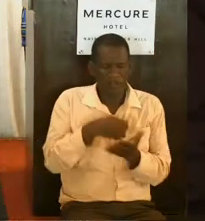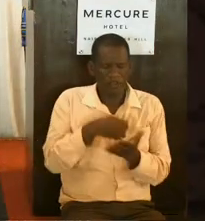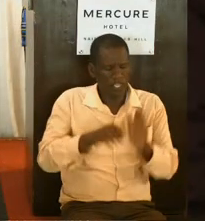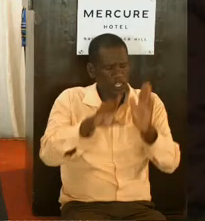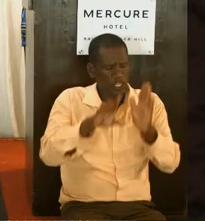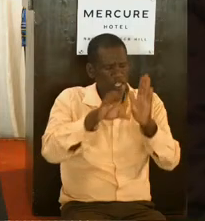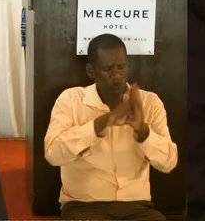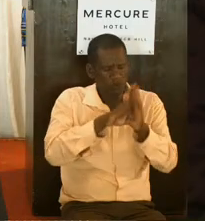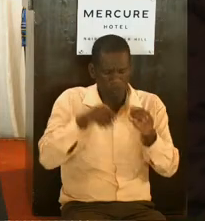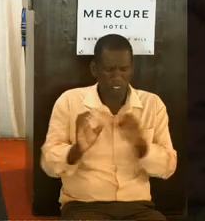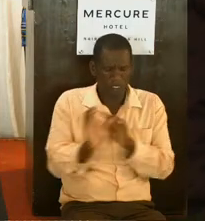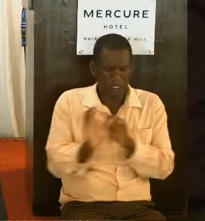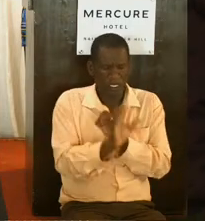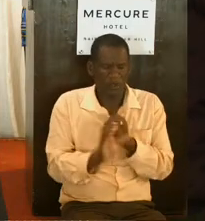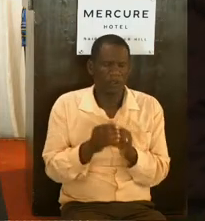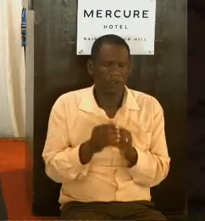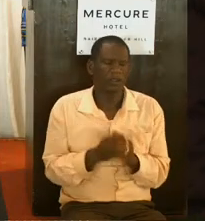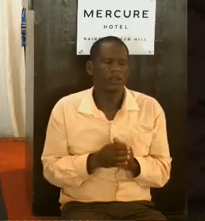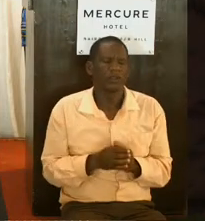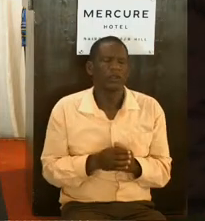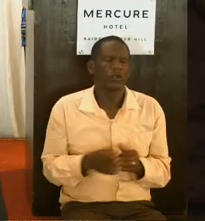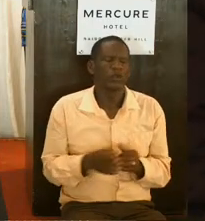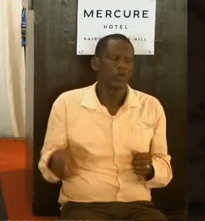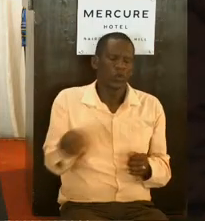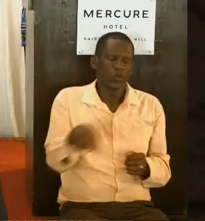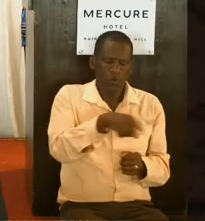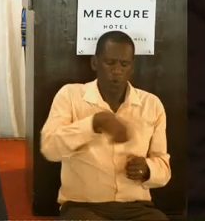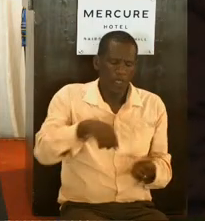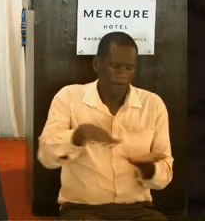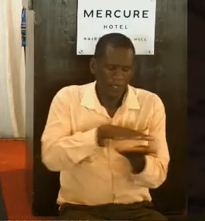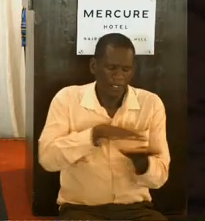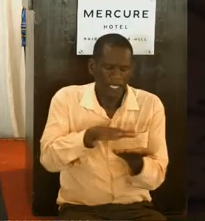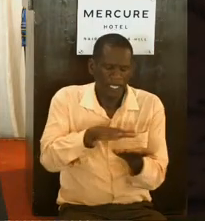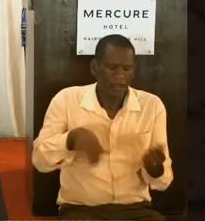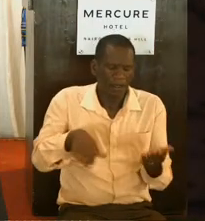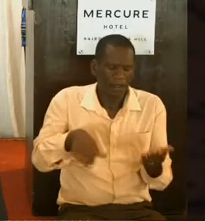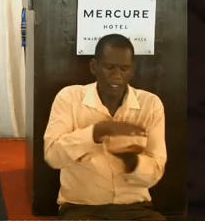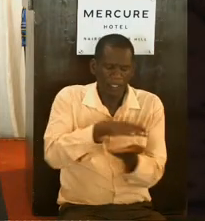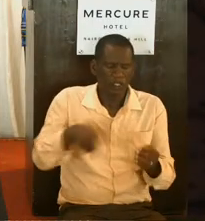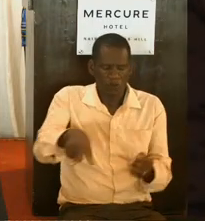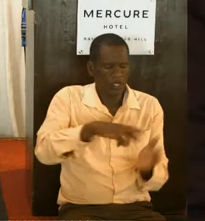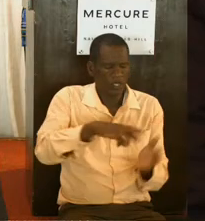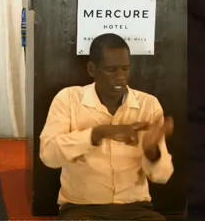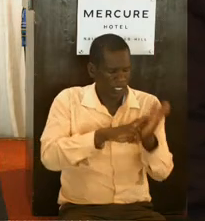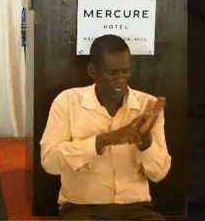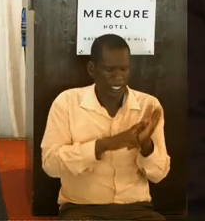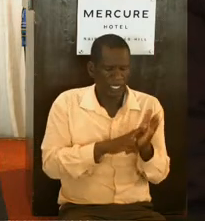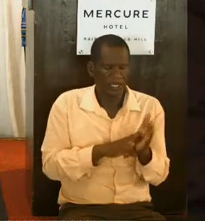laws of our land we basically register